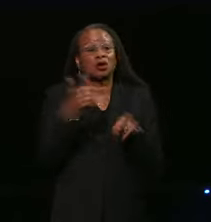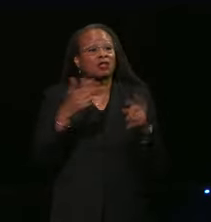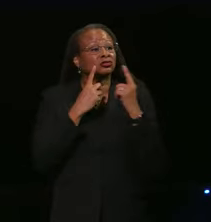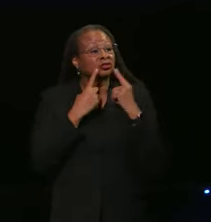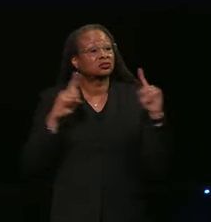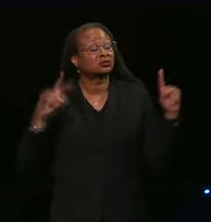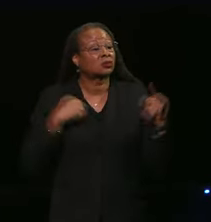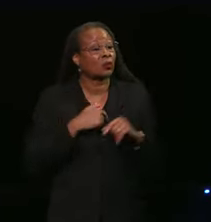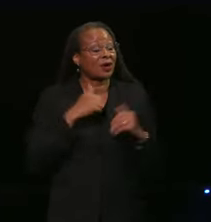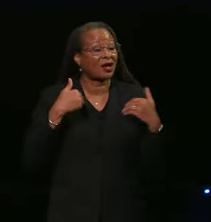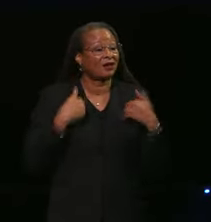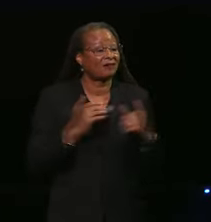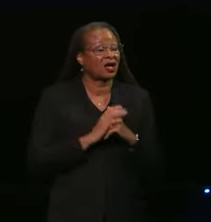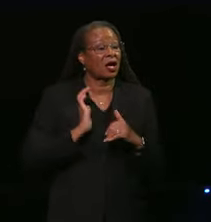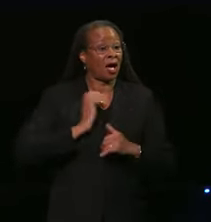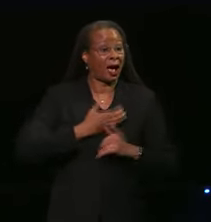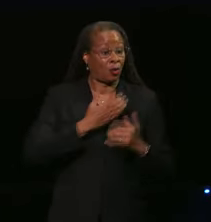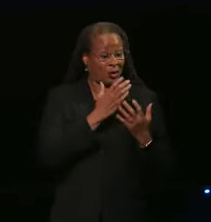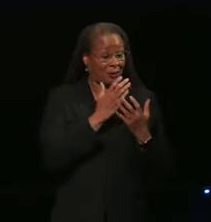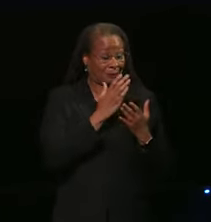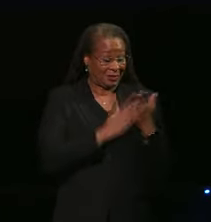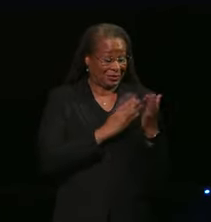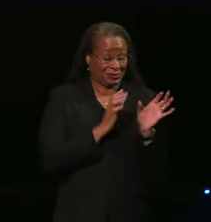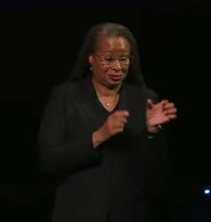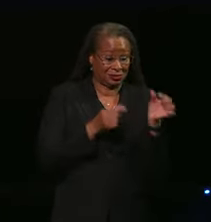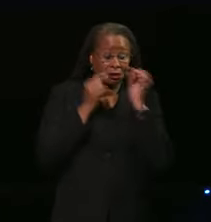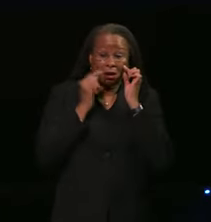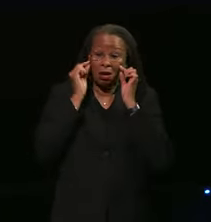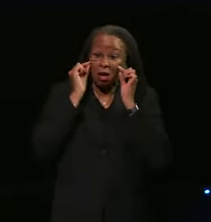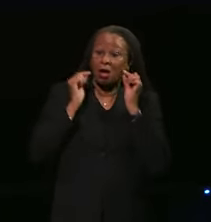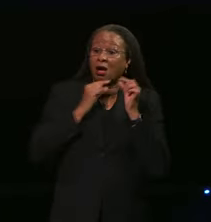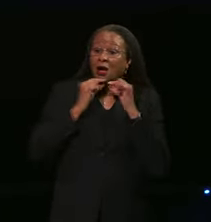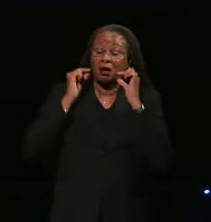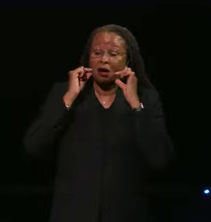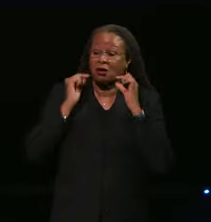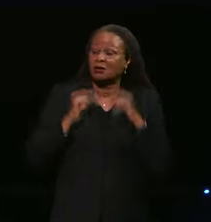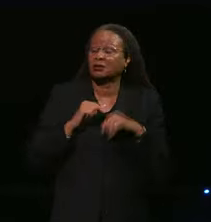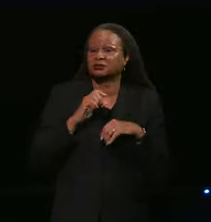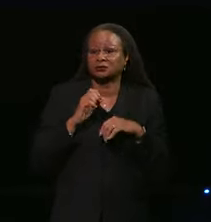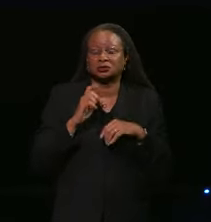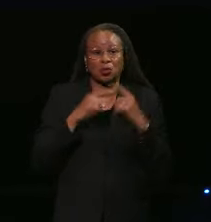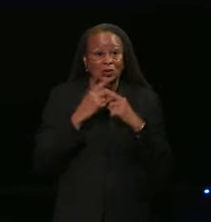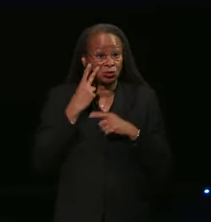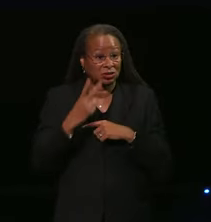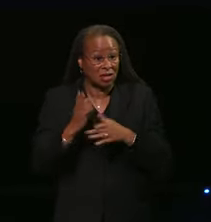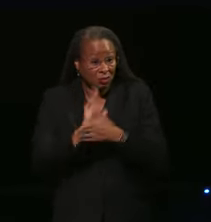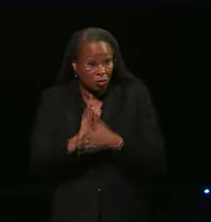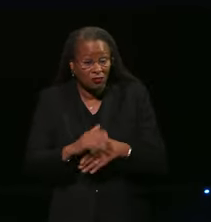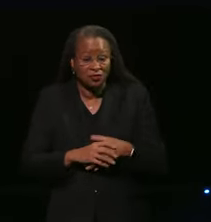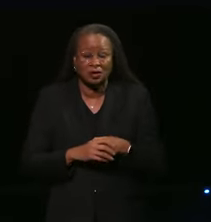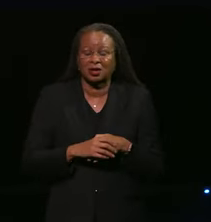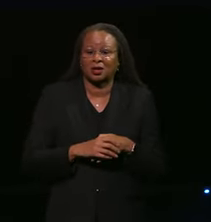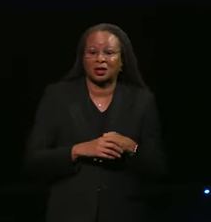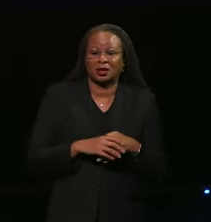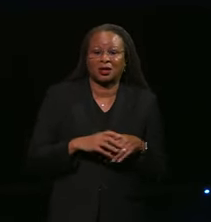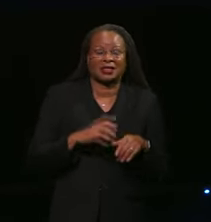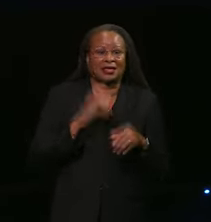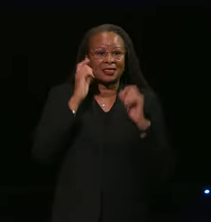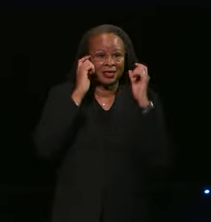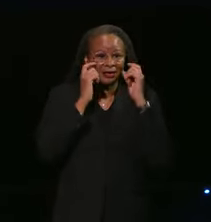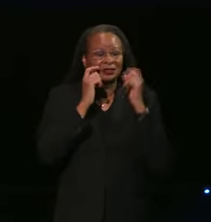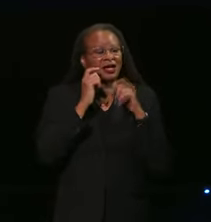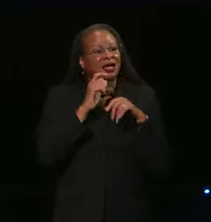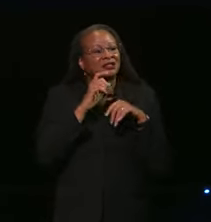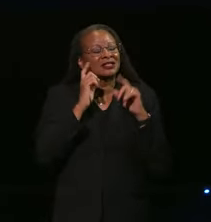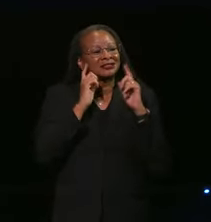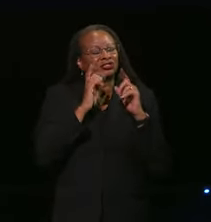had was that our pieces, all of the edges were on show. So when you see the movie, the cheeks finish in the middle of